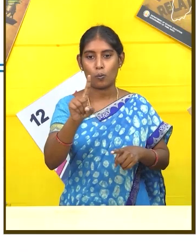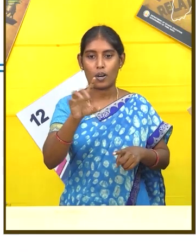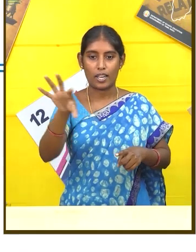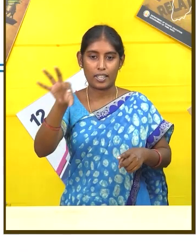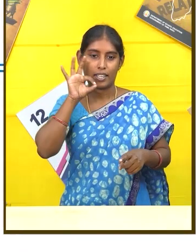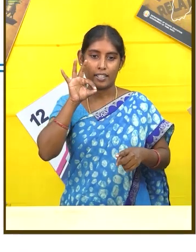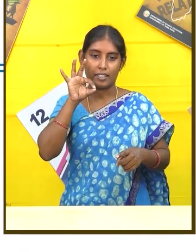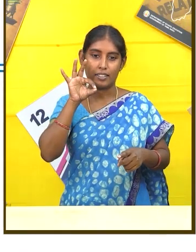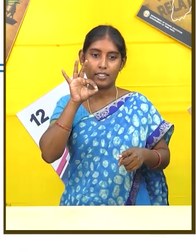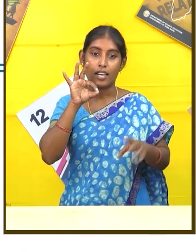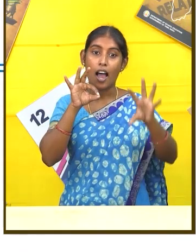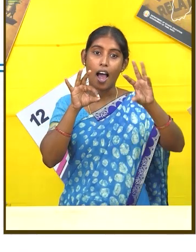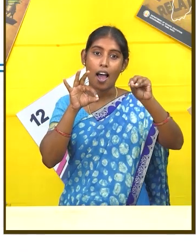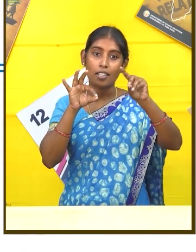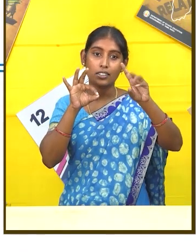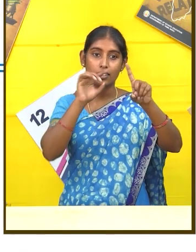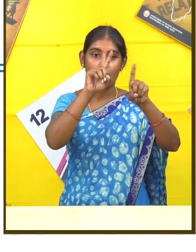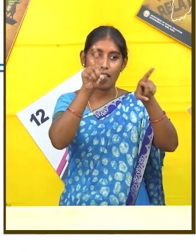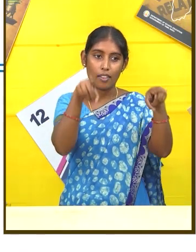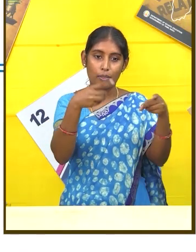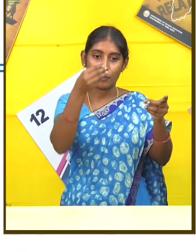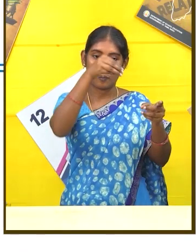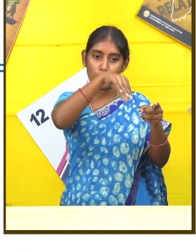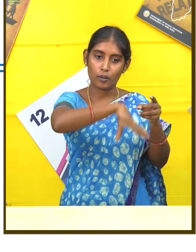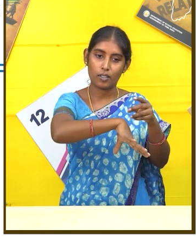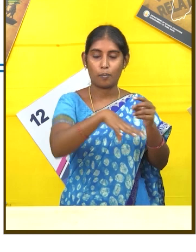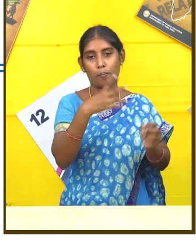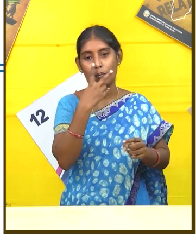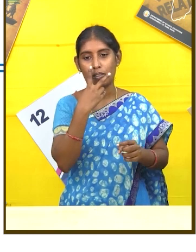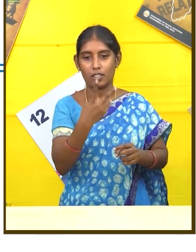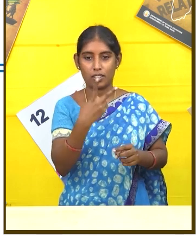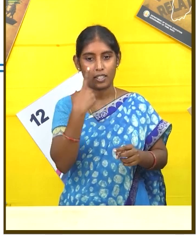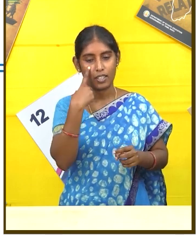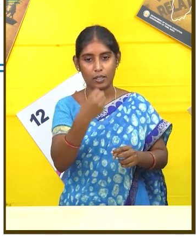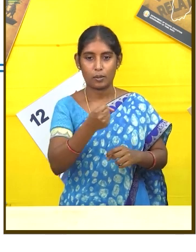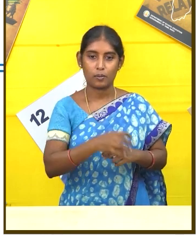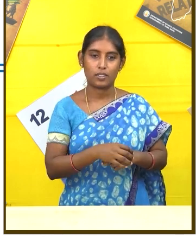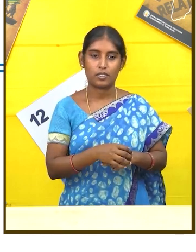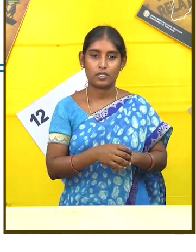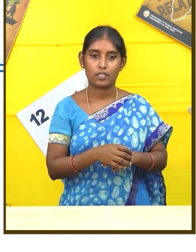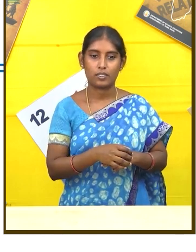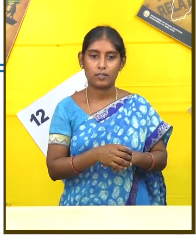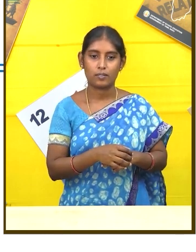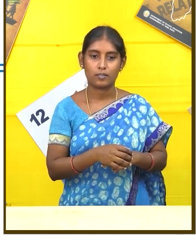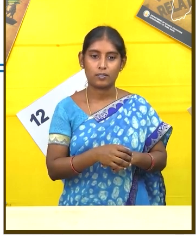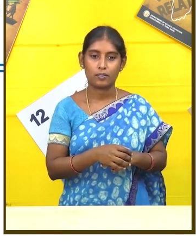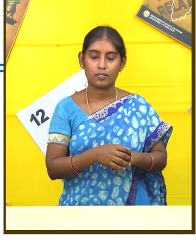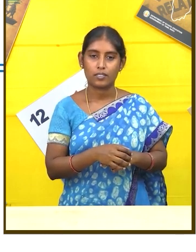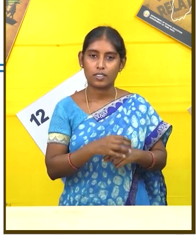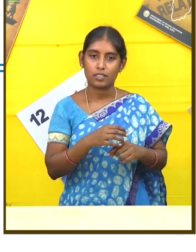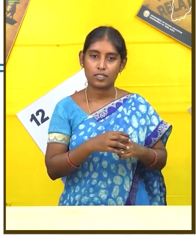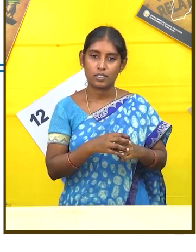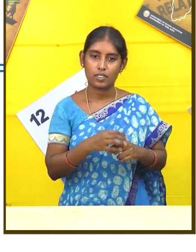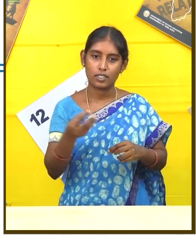1, where in any one of the equation 5 or 6, because that only